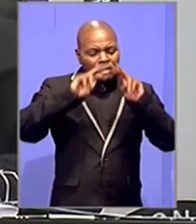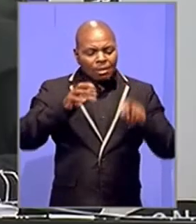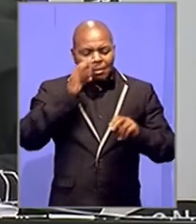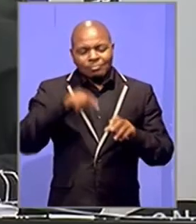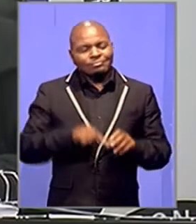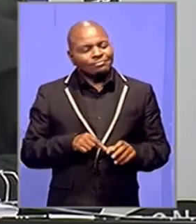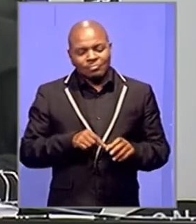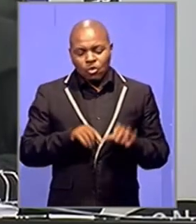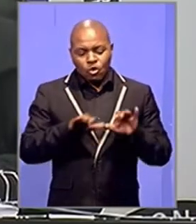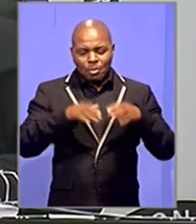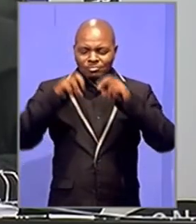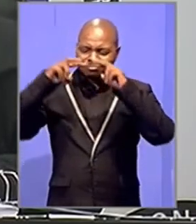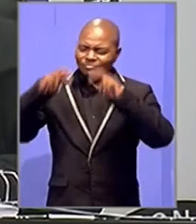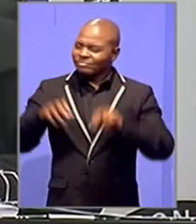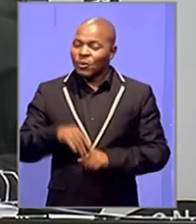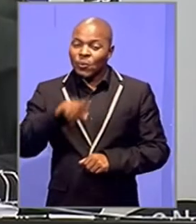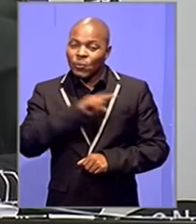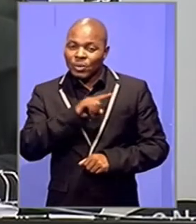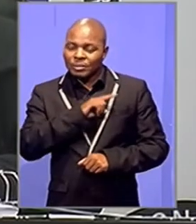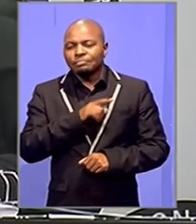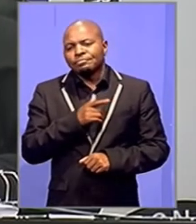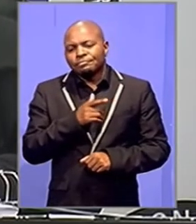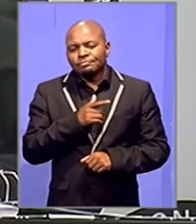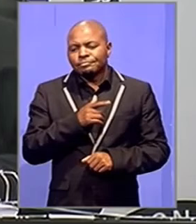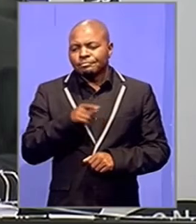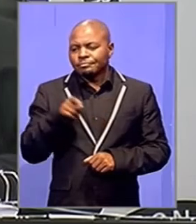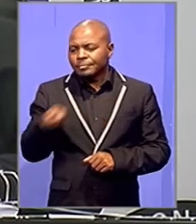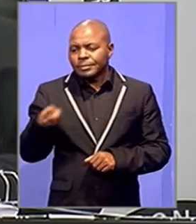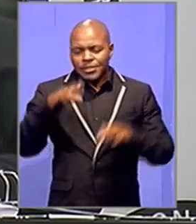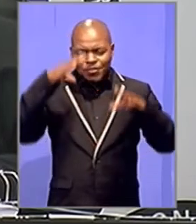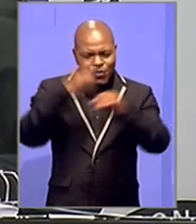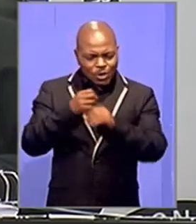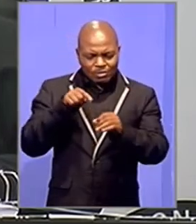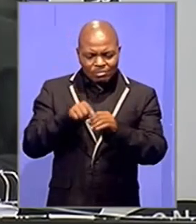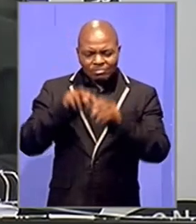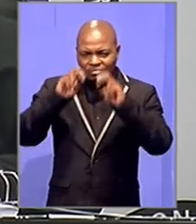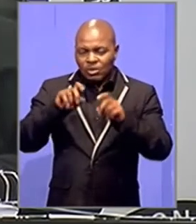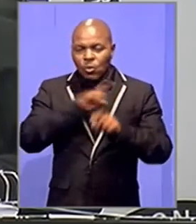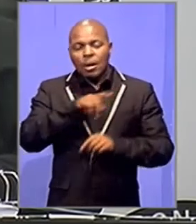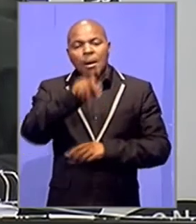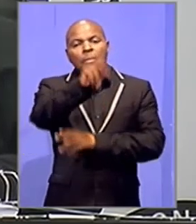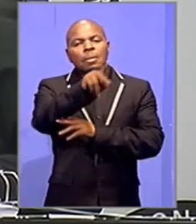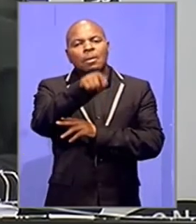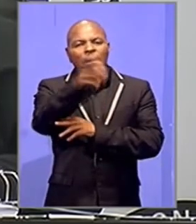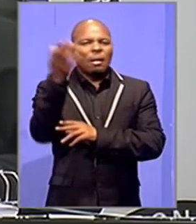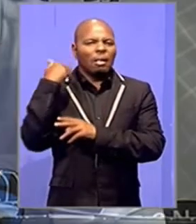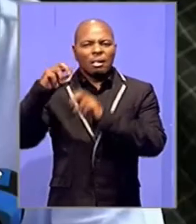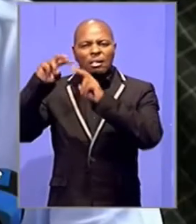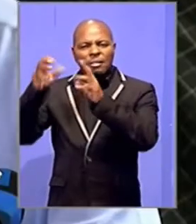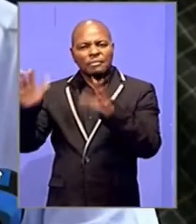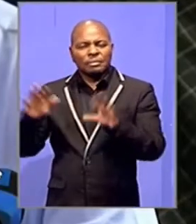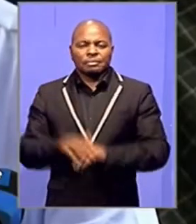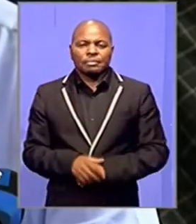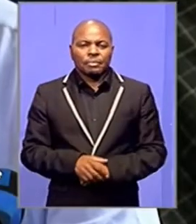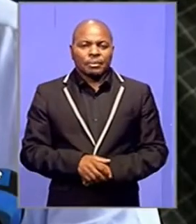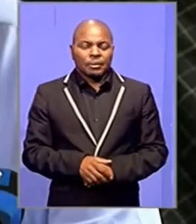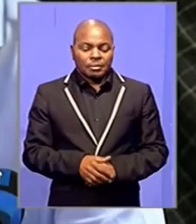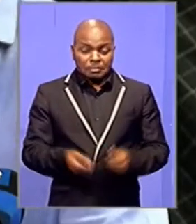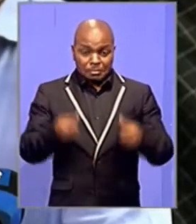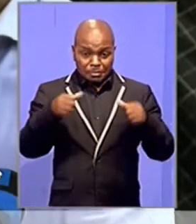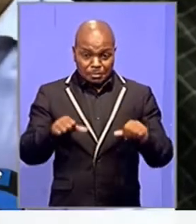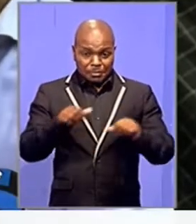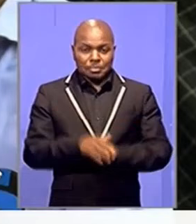fuputswe ke komishene, ka ho e kekeng ya tswela pele ka yona ka ha e fupuditswe ke mosireletsi wa setjhaba. Ho sa le